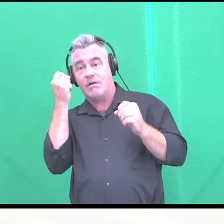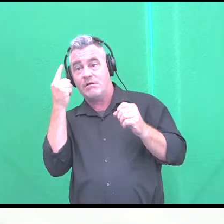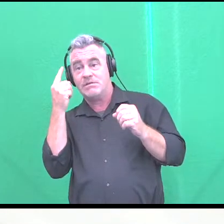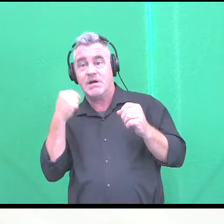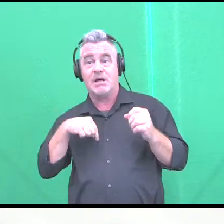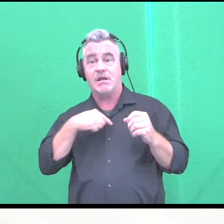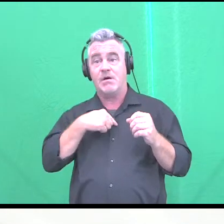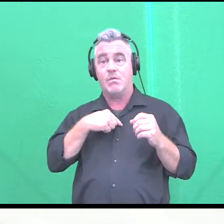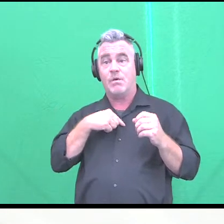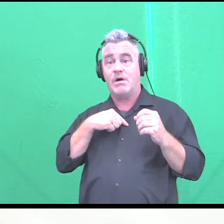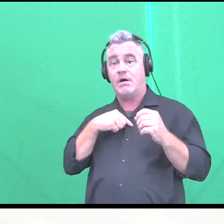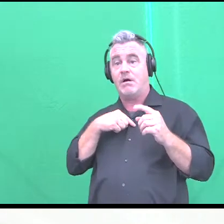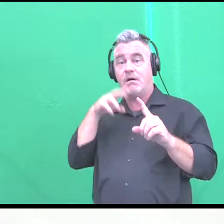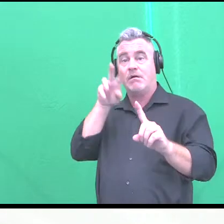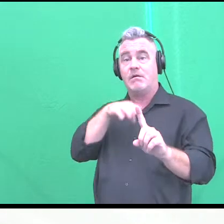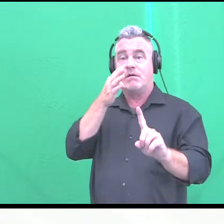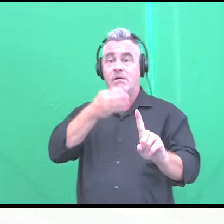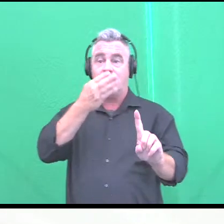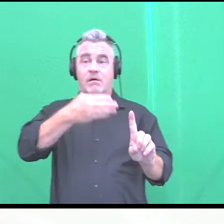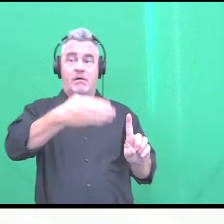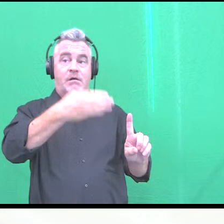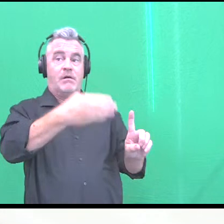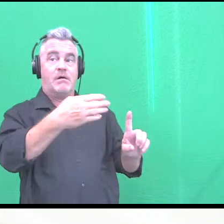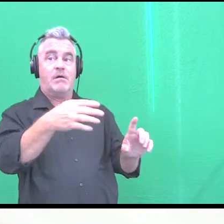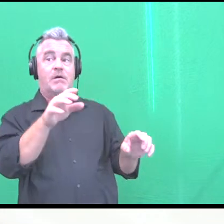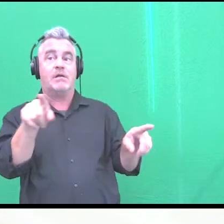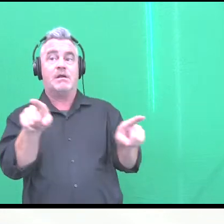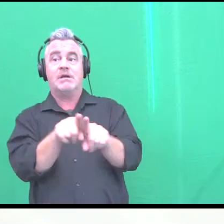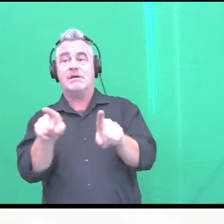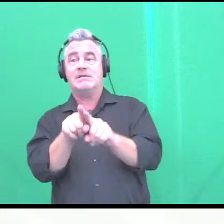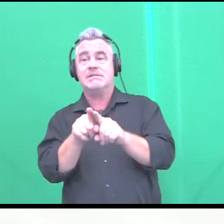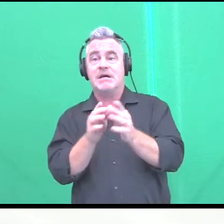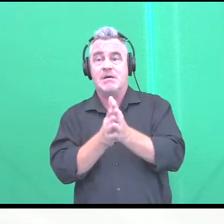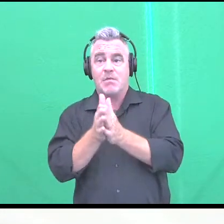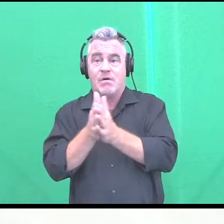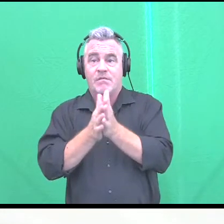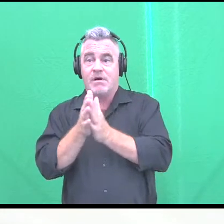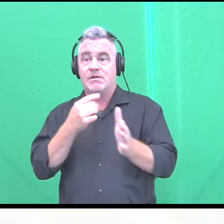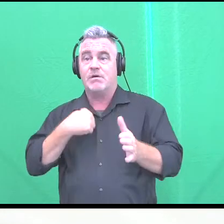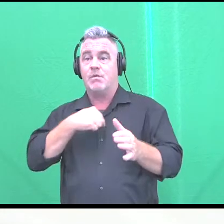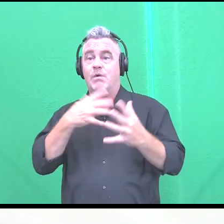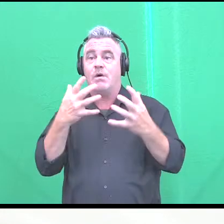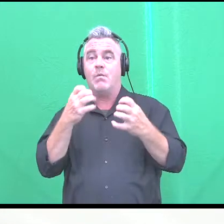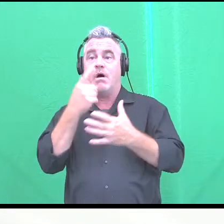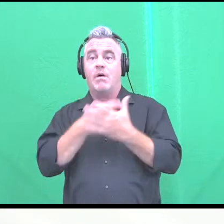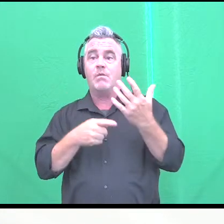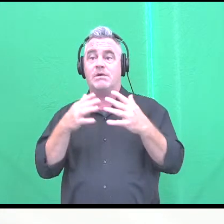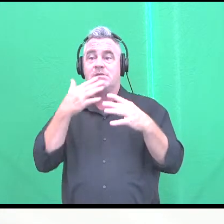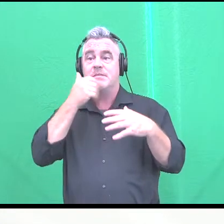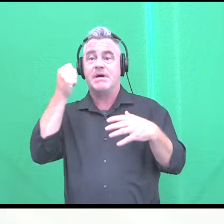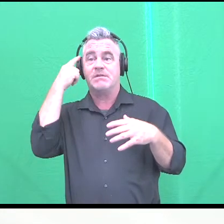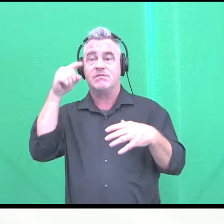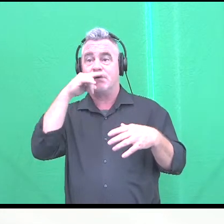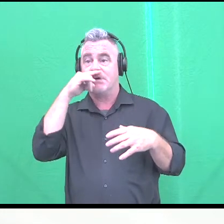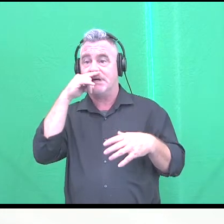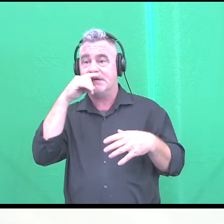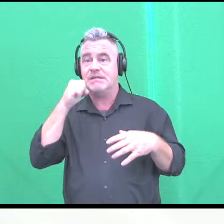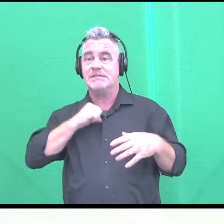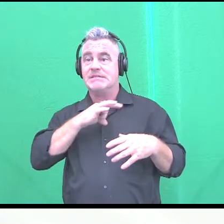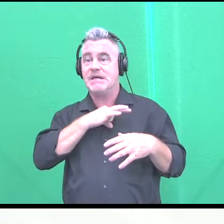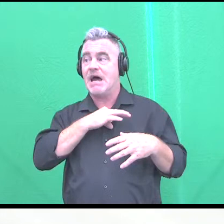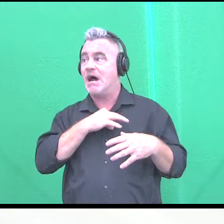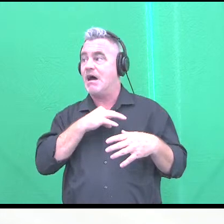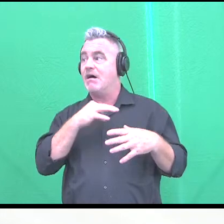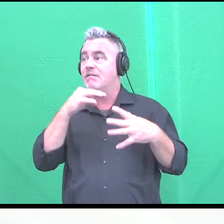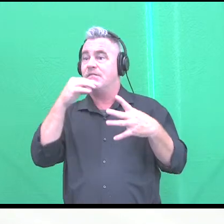this with the same motivation. We want what's best for all of our kids. We want what's best for our staff. We want what's